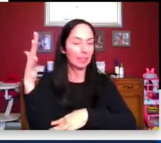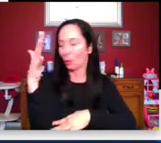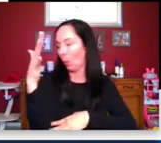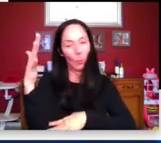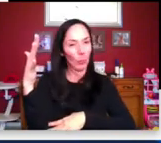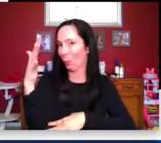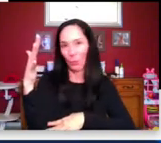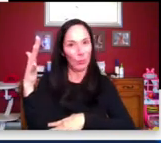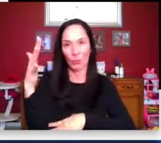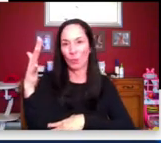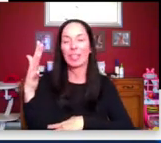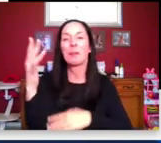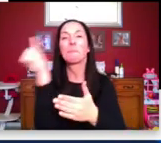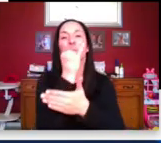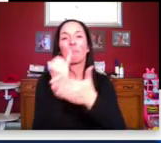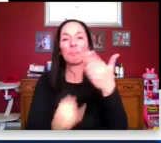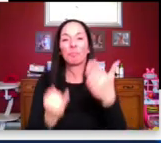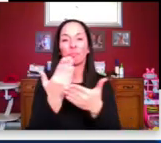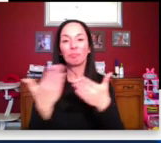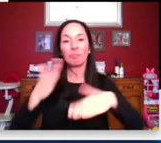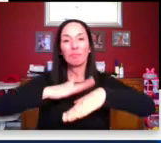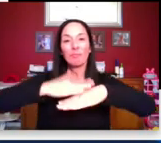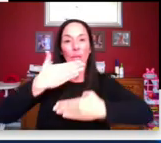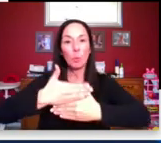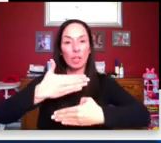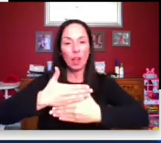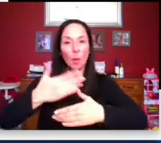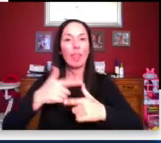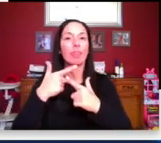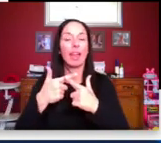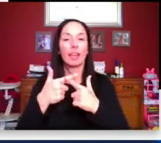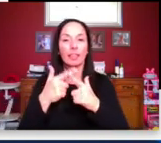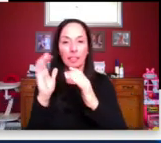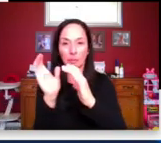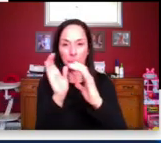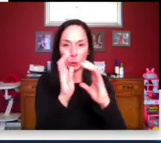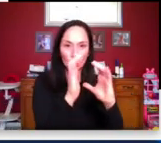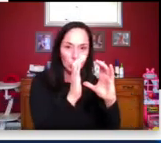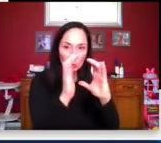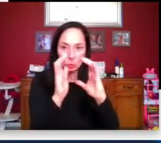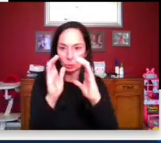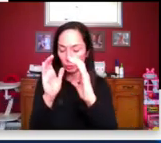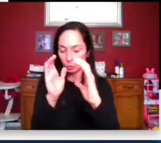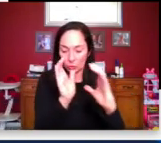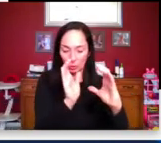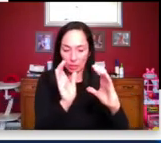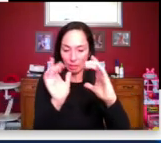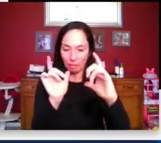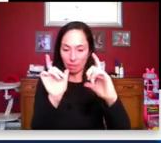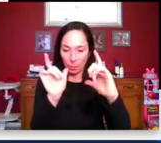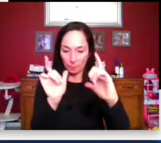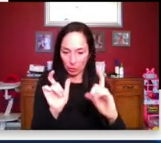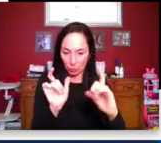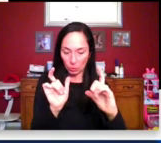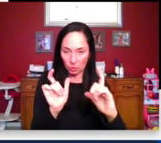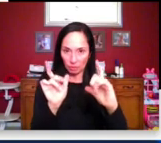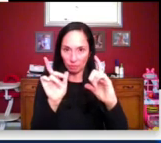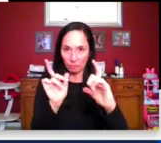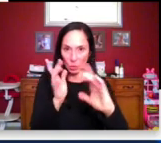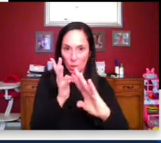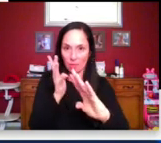drawn the object on the window and then he has moved his camera so it lines up with the object of